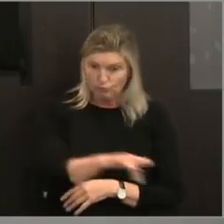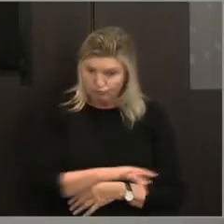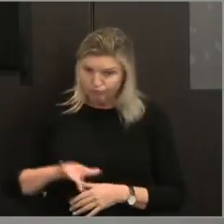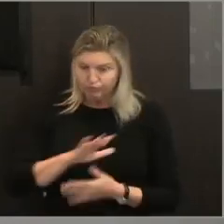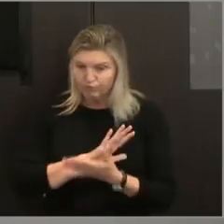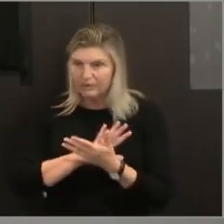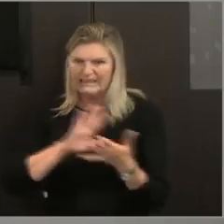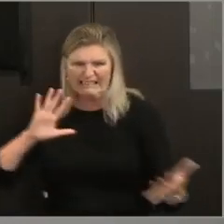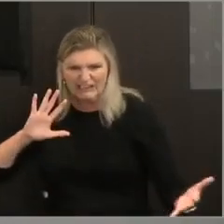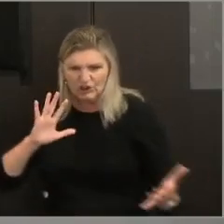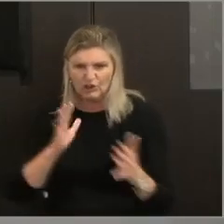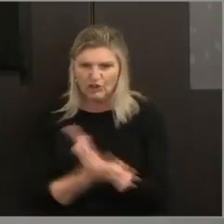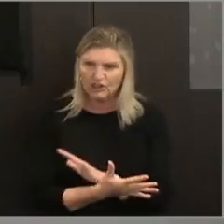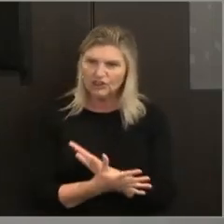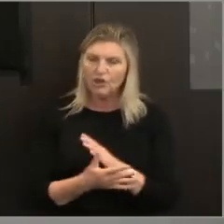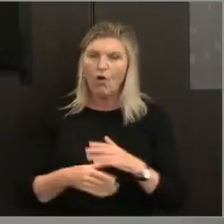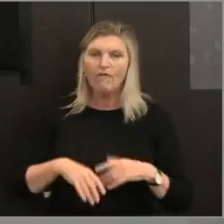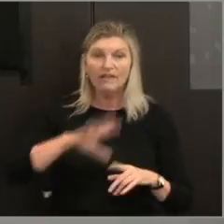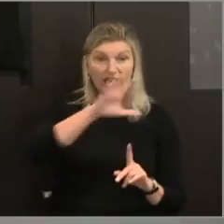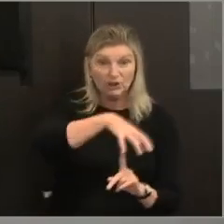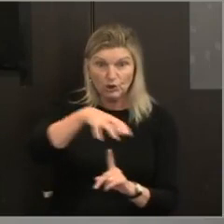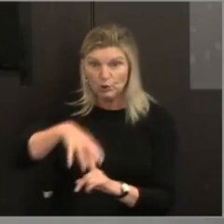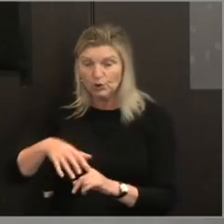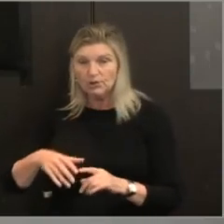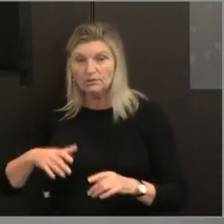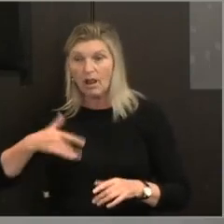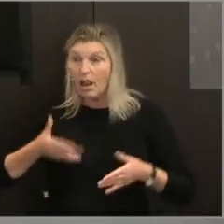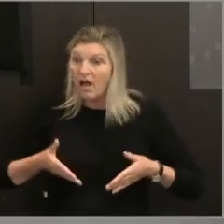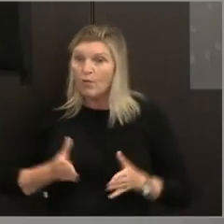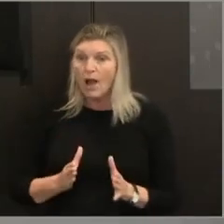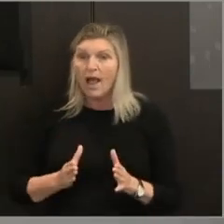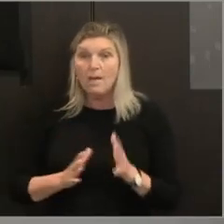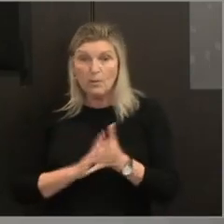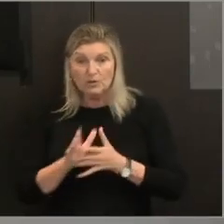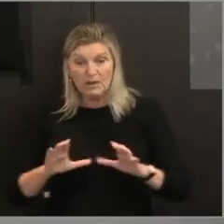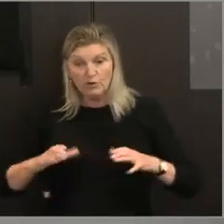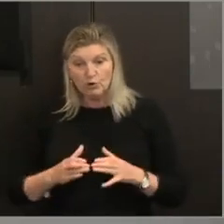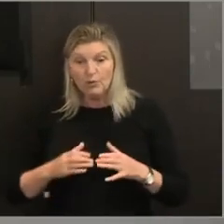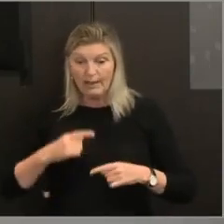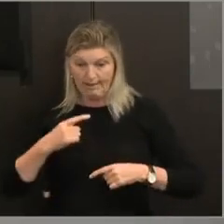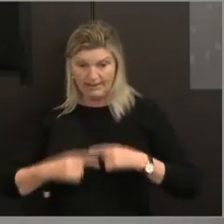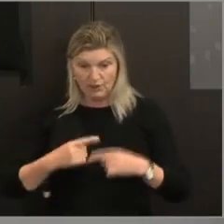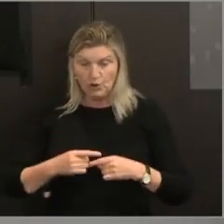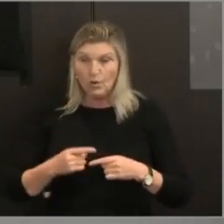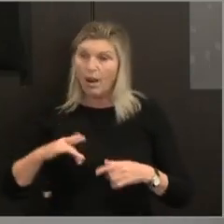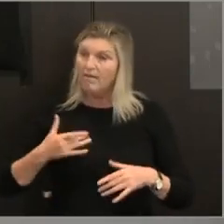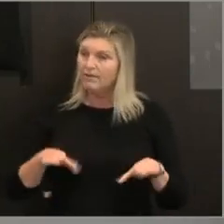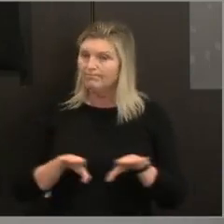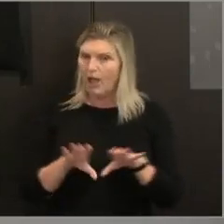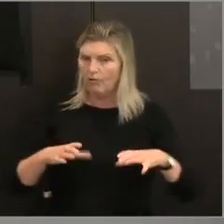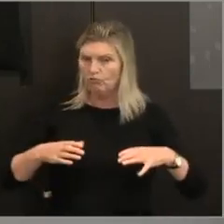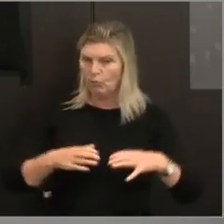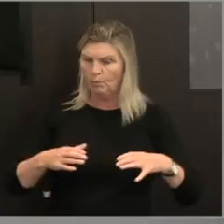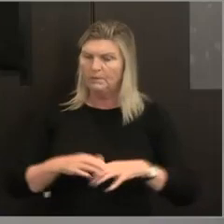destruction of those structures and practices that allow the group to continue as a group.